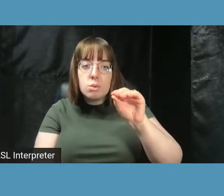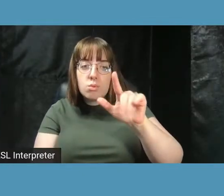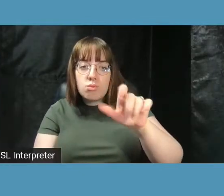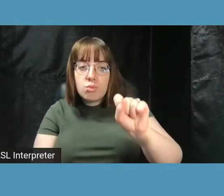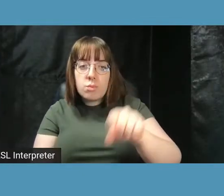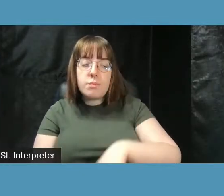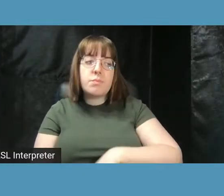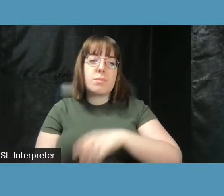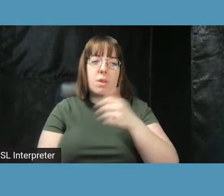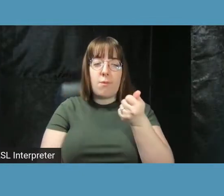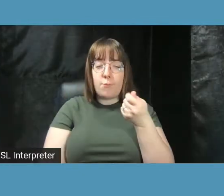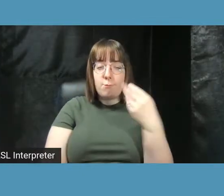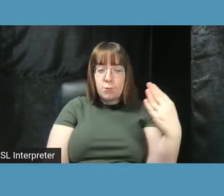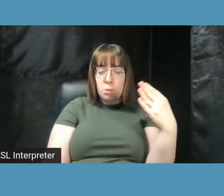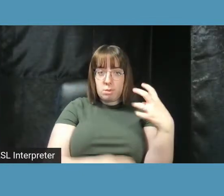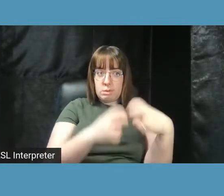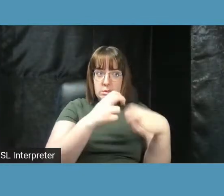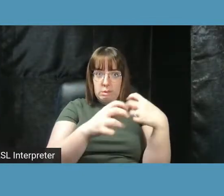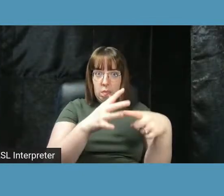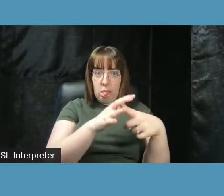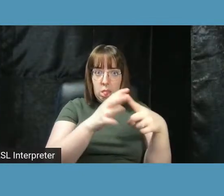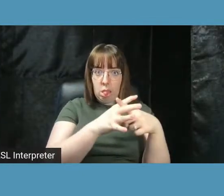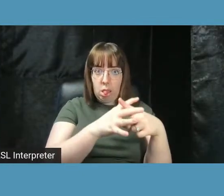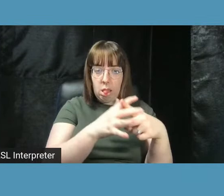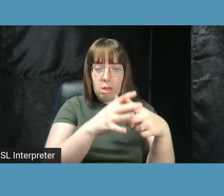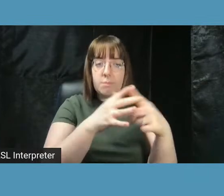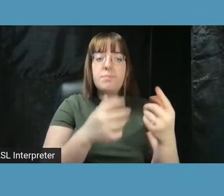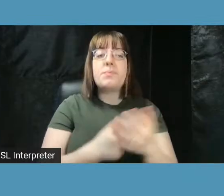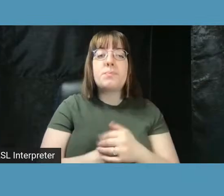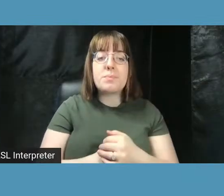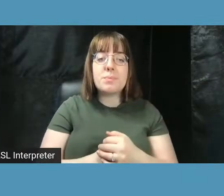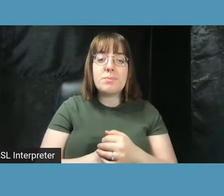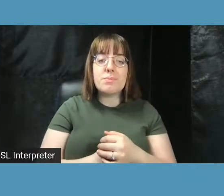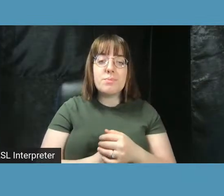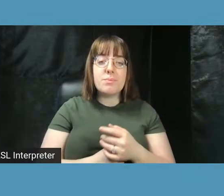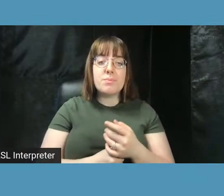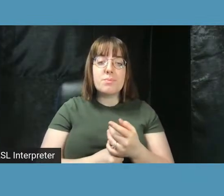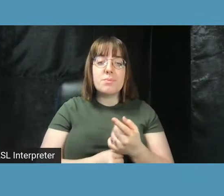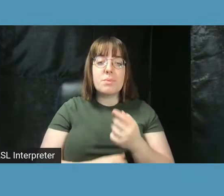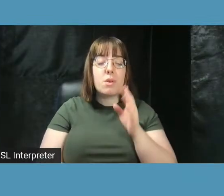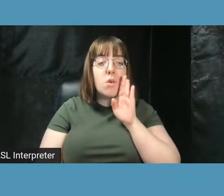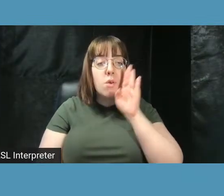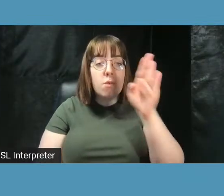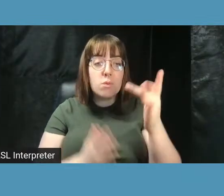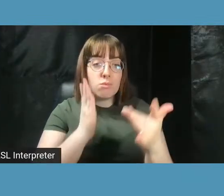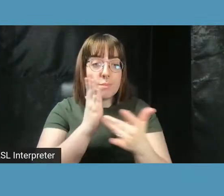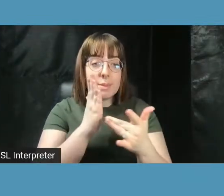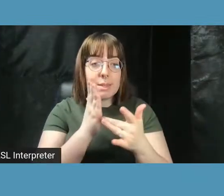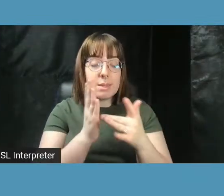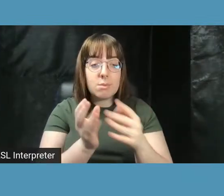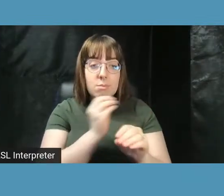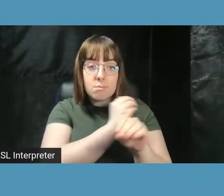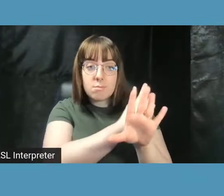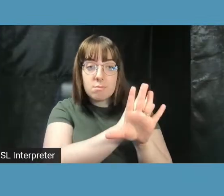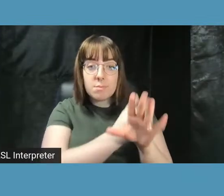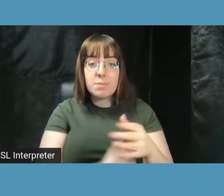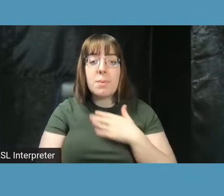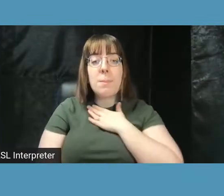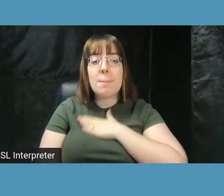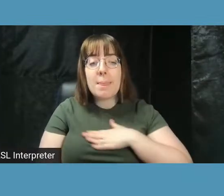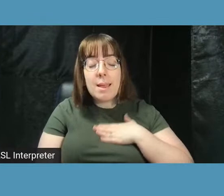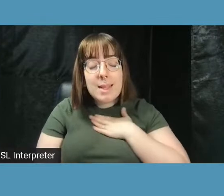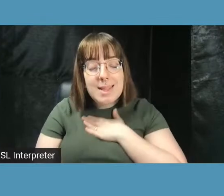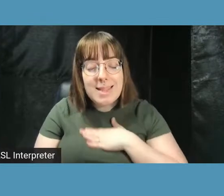the fewest glitches as part of the live stream, just for future technical sessions. Also, please